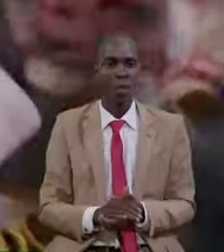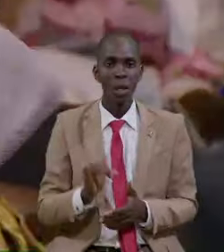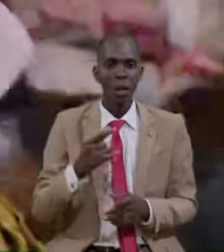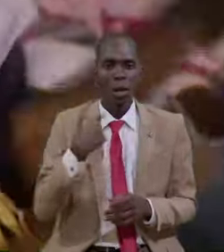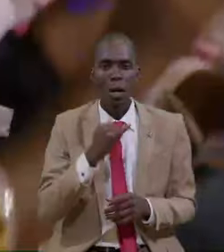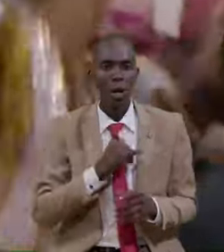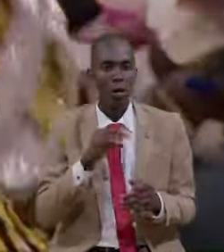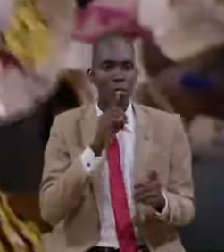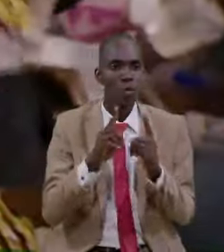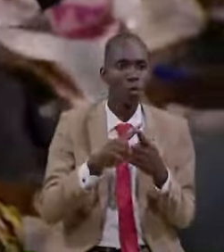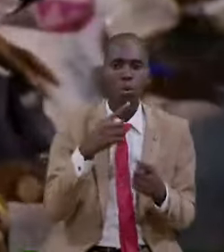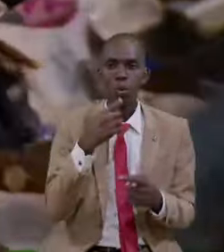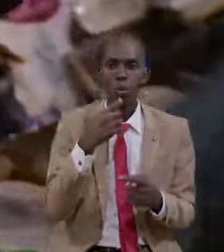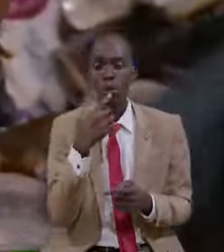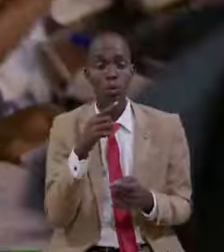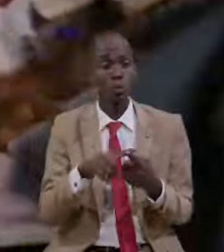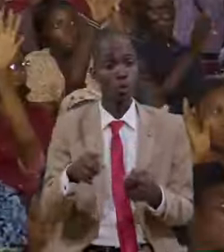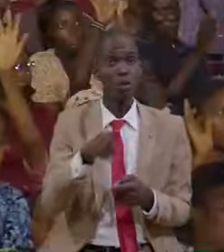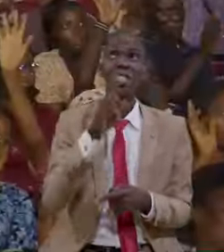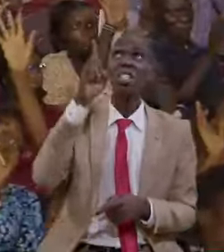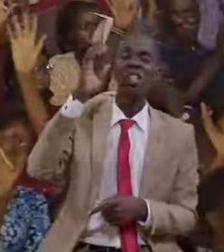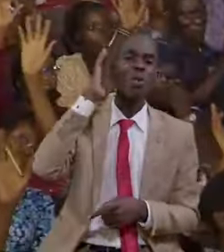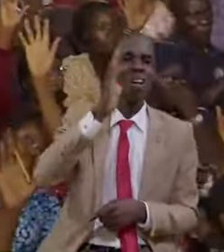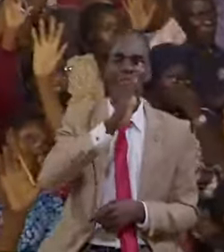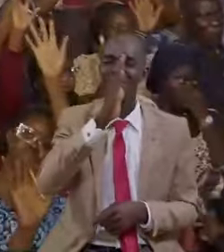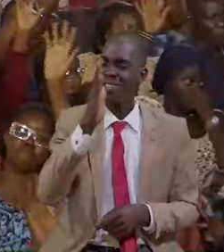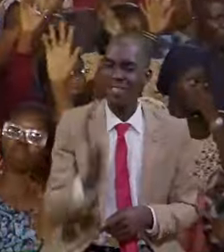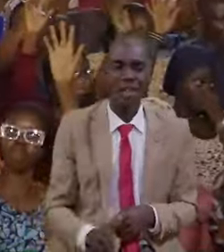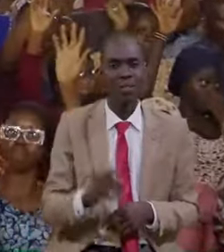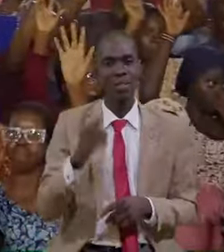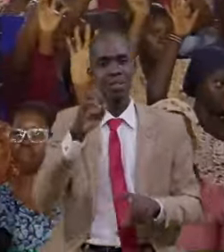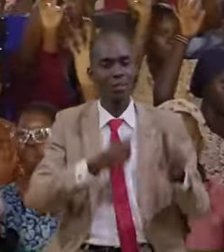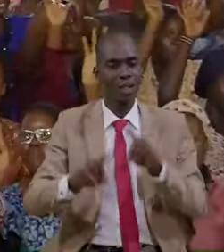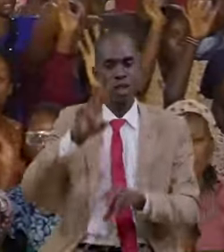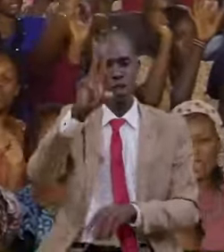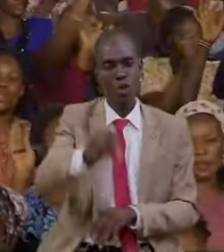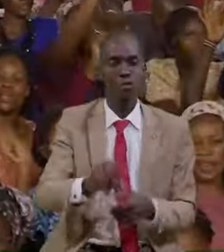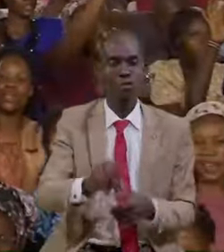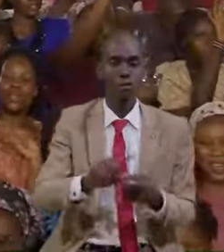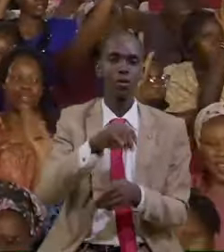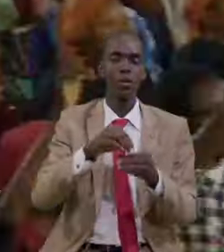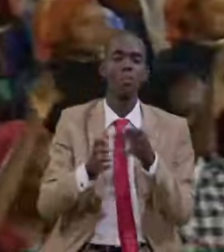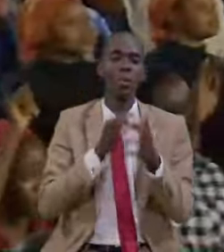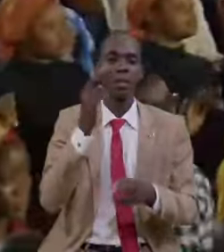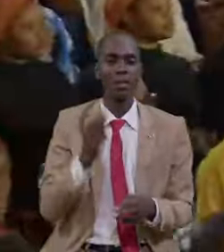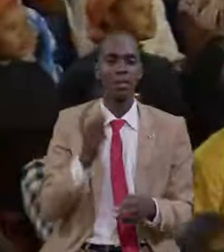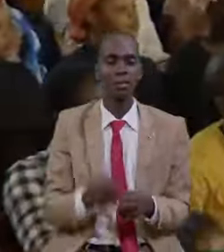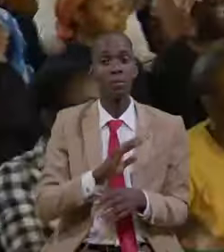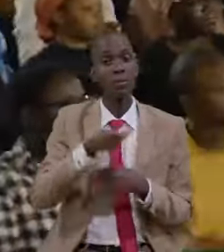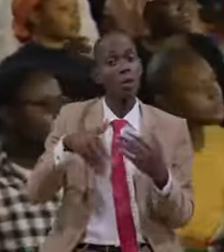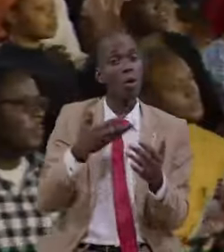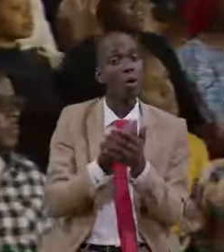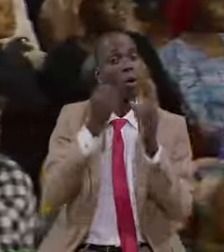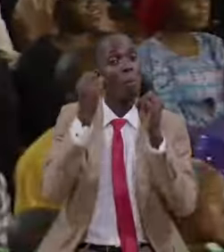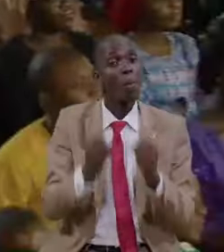there? He will never say no to you in Jesus' name. All power is